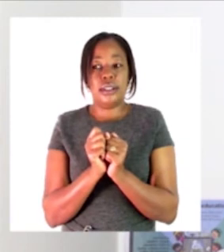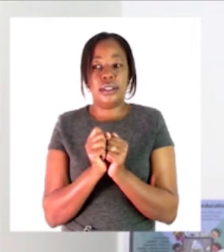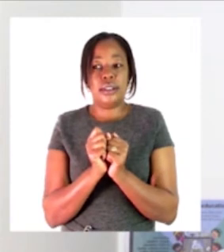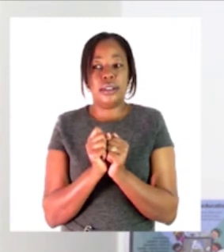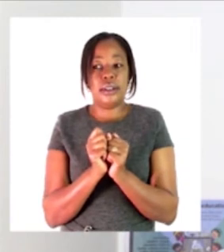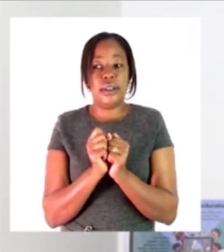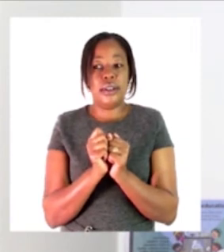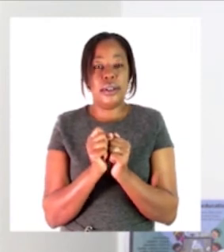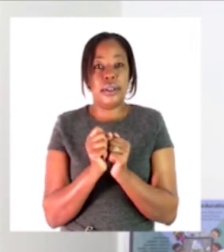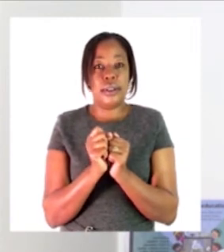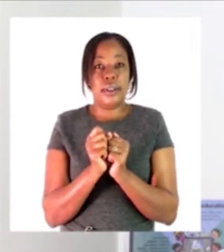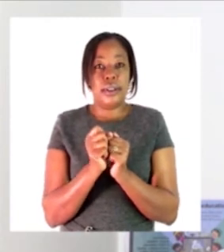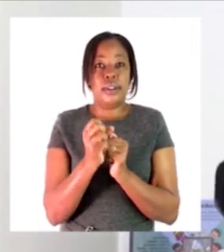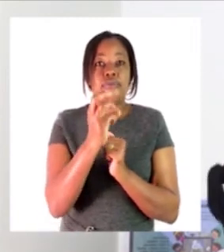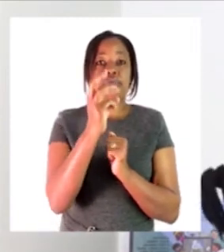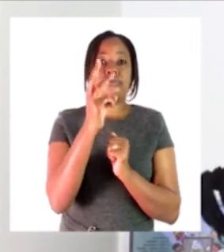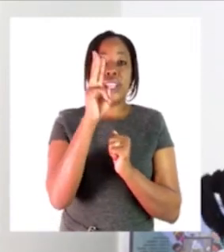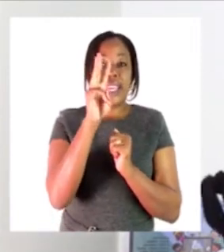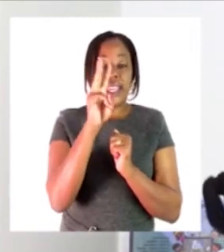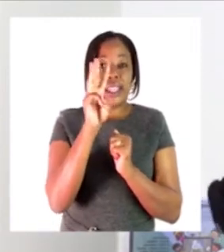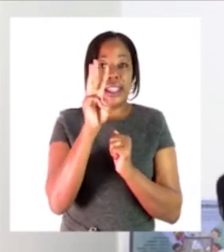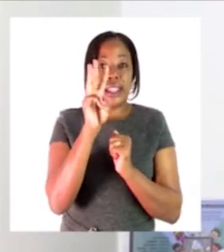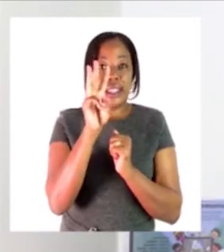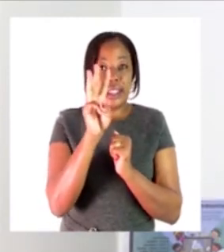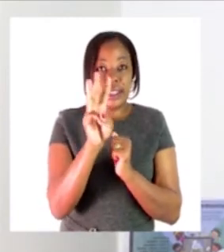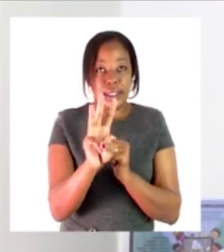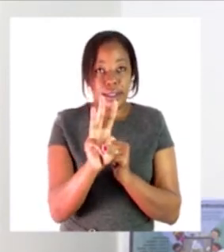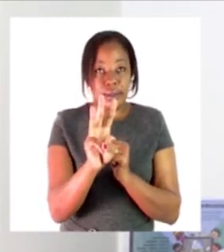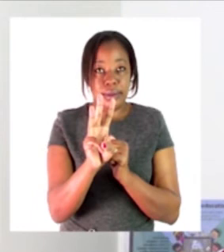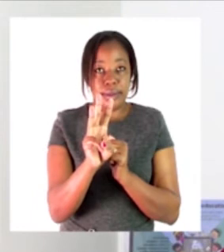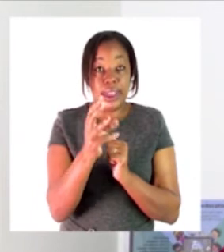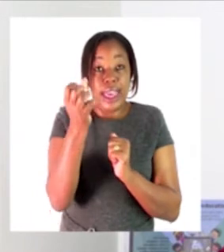that is a 30 on its own. And that is a unit.